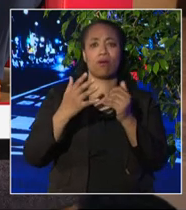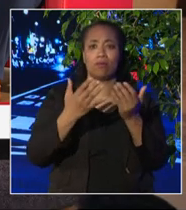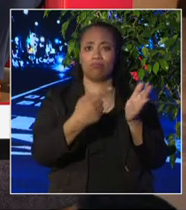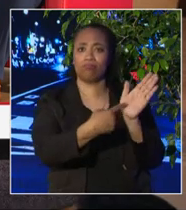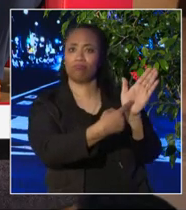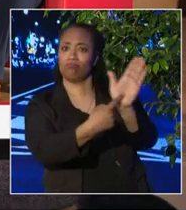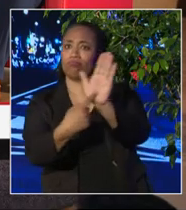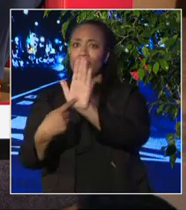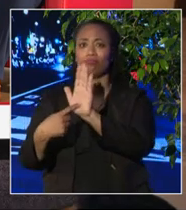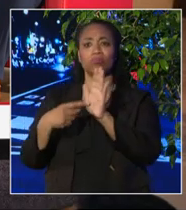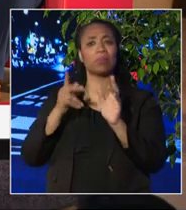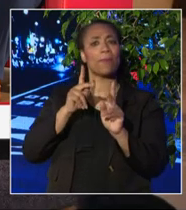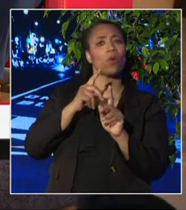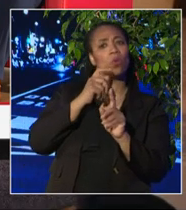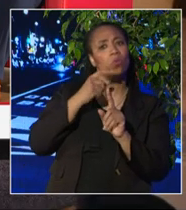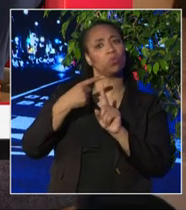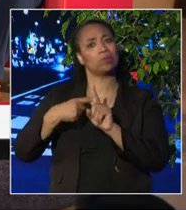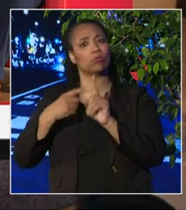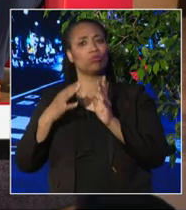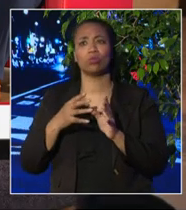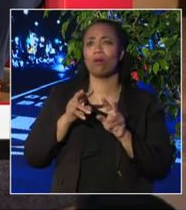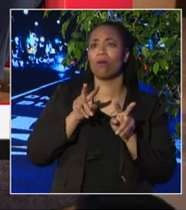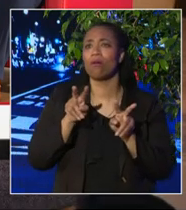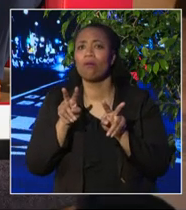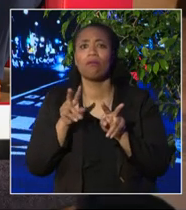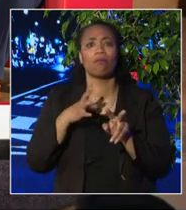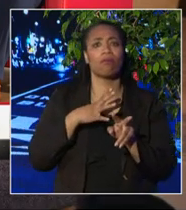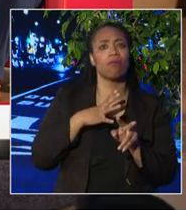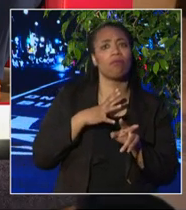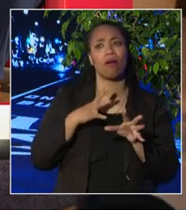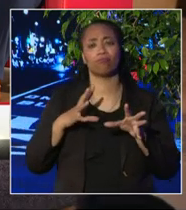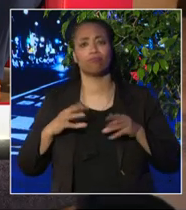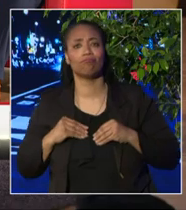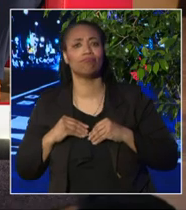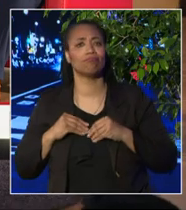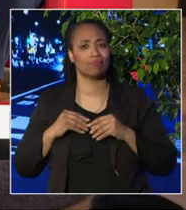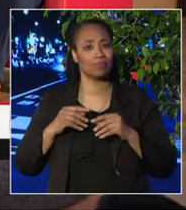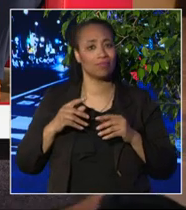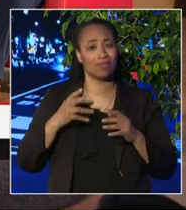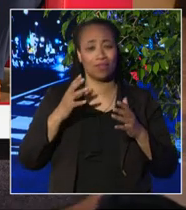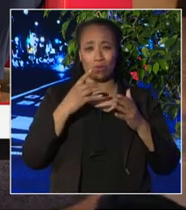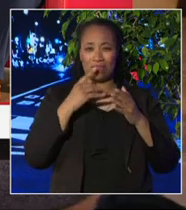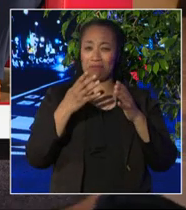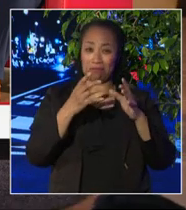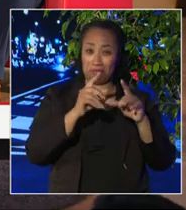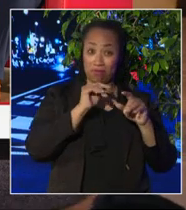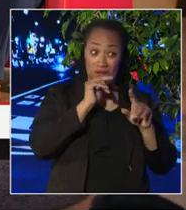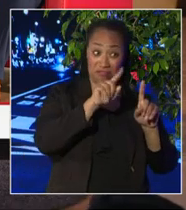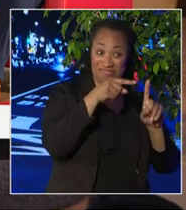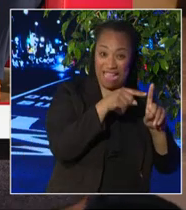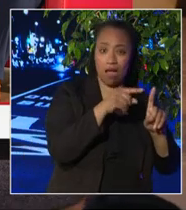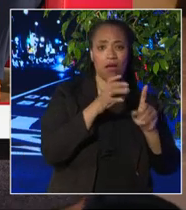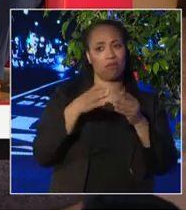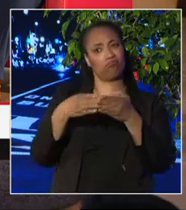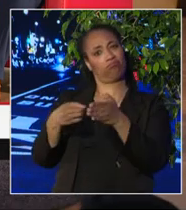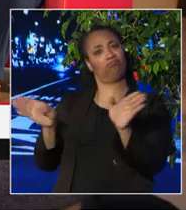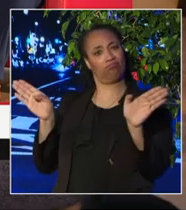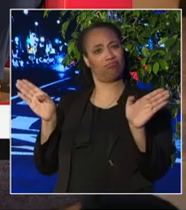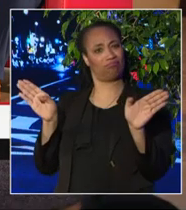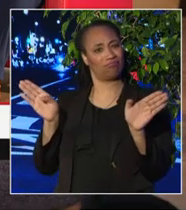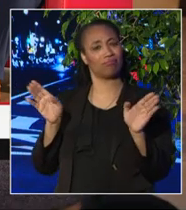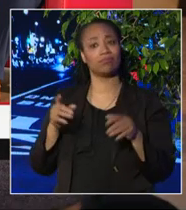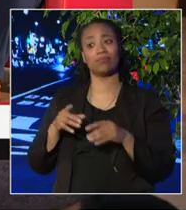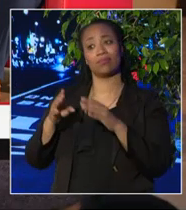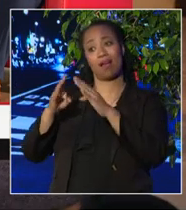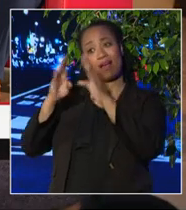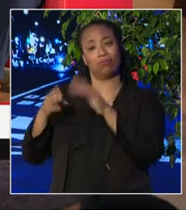support, but it's overbroad and it needs to be updated. And so the council